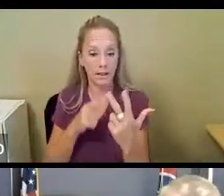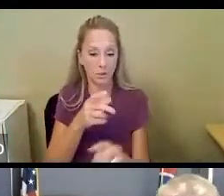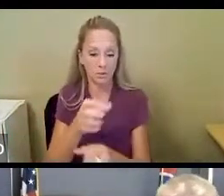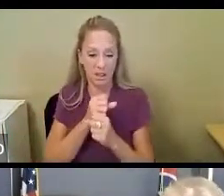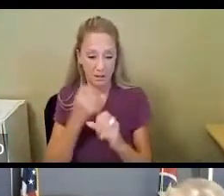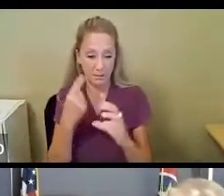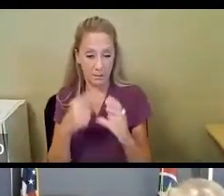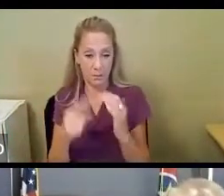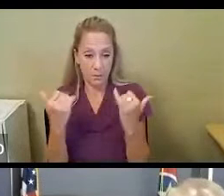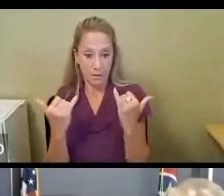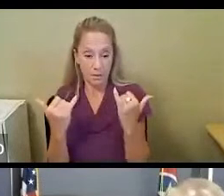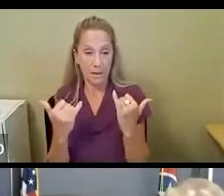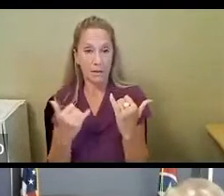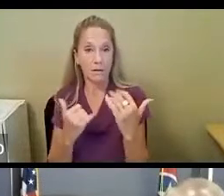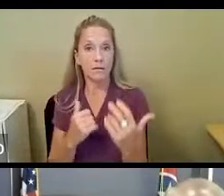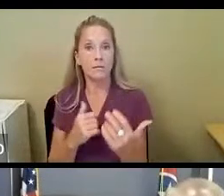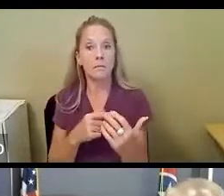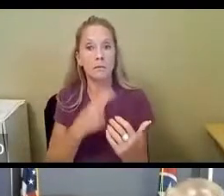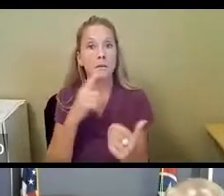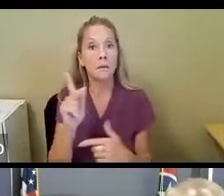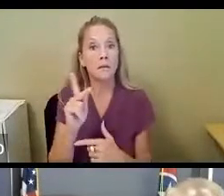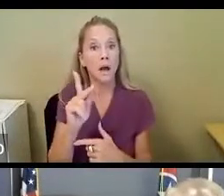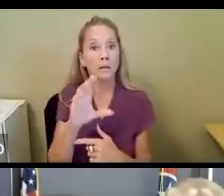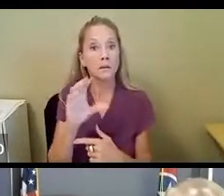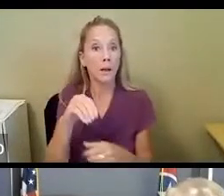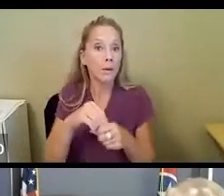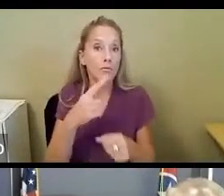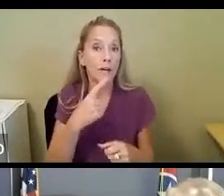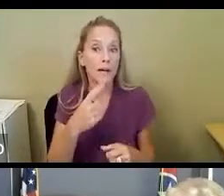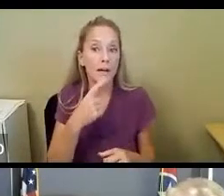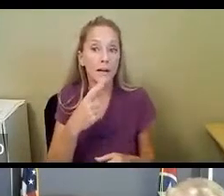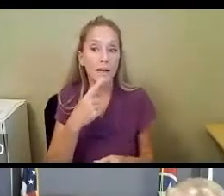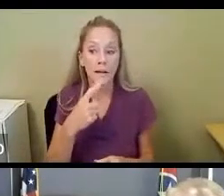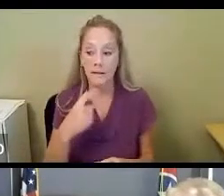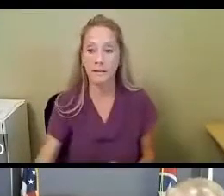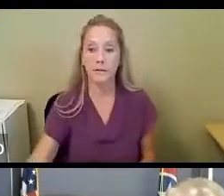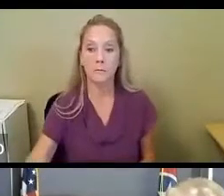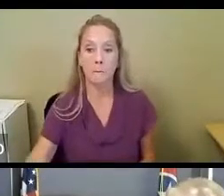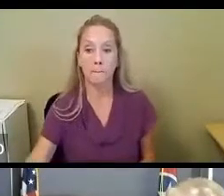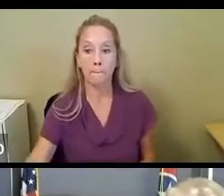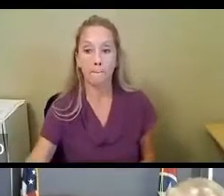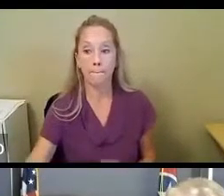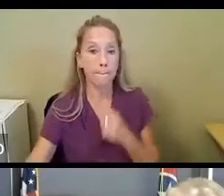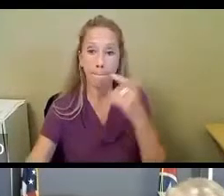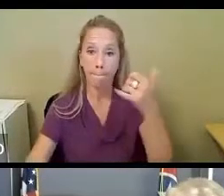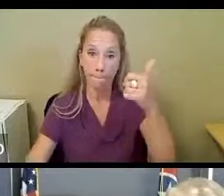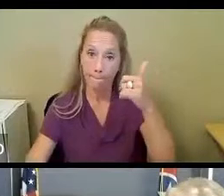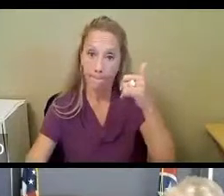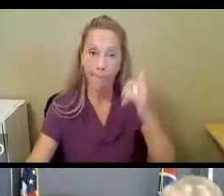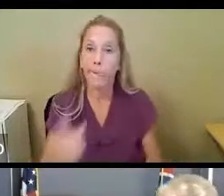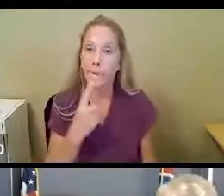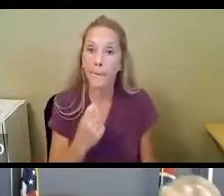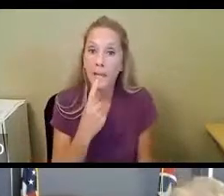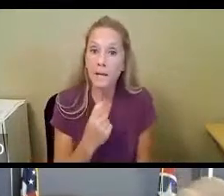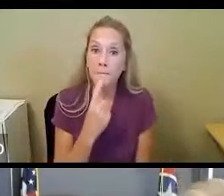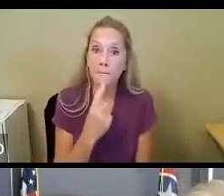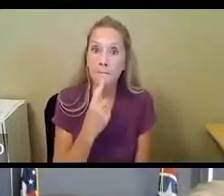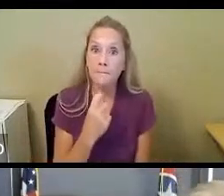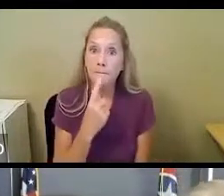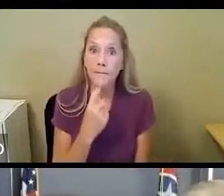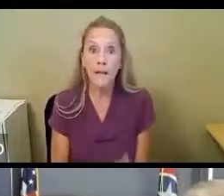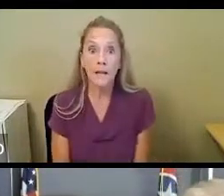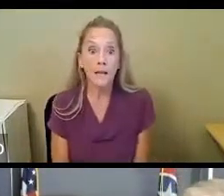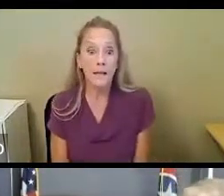today, it says Knox County is in the red zone, not the yellow, the red. So I